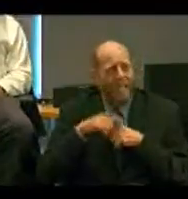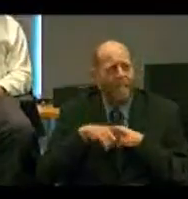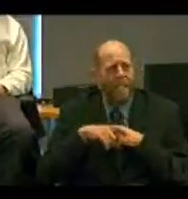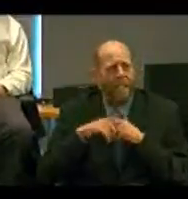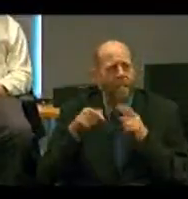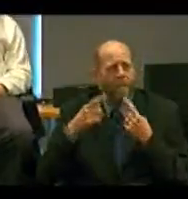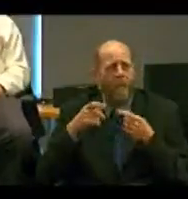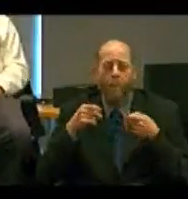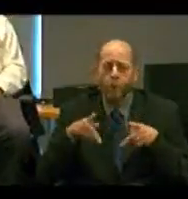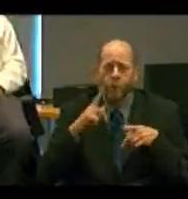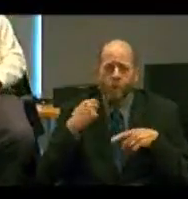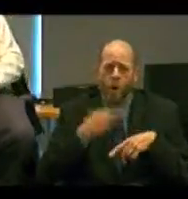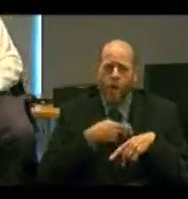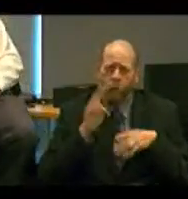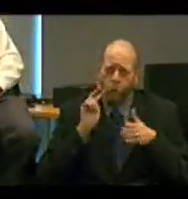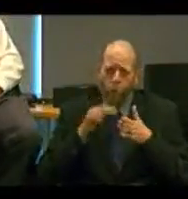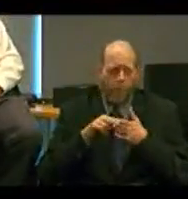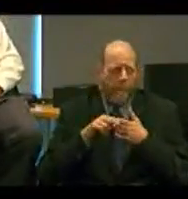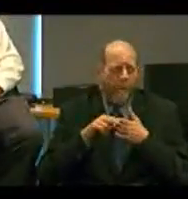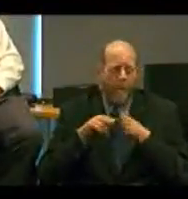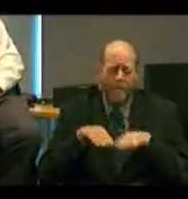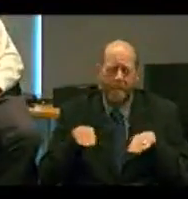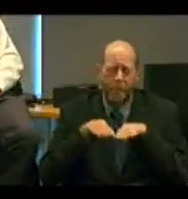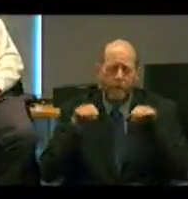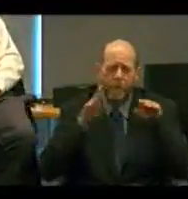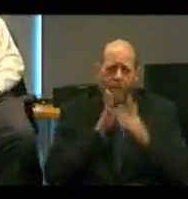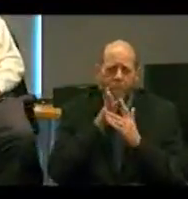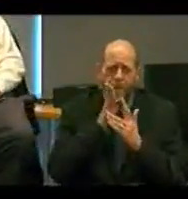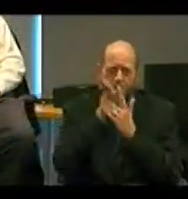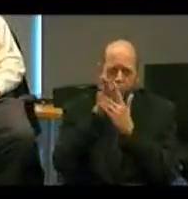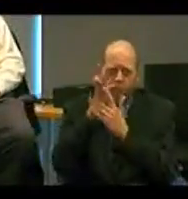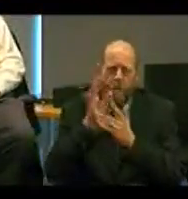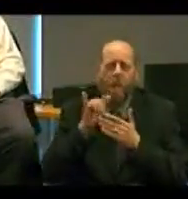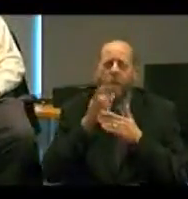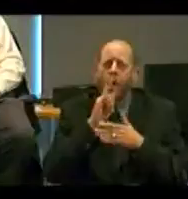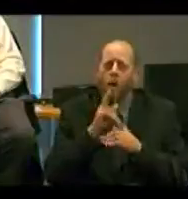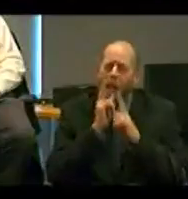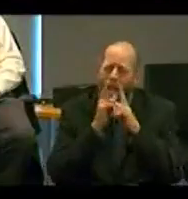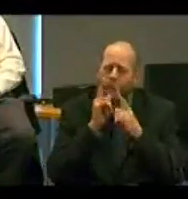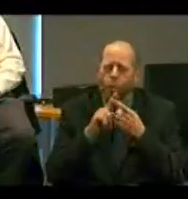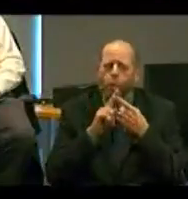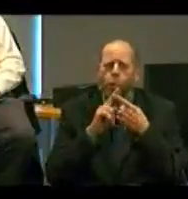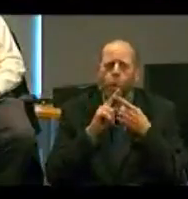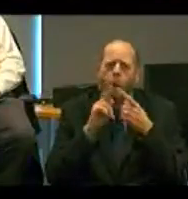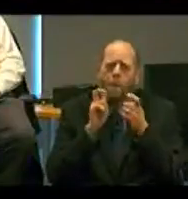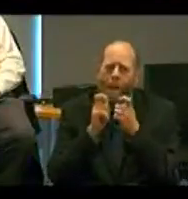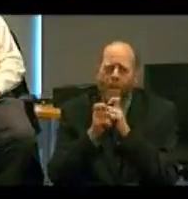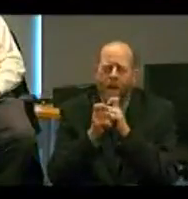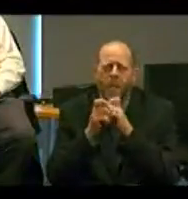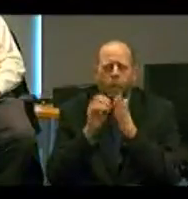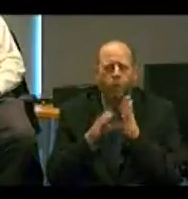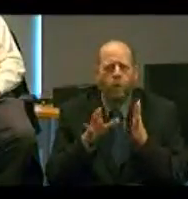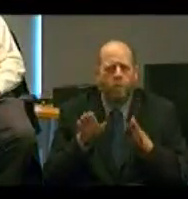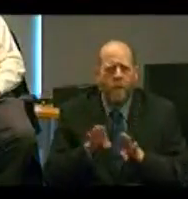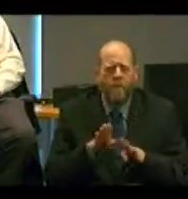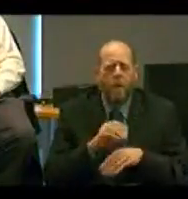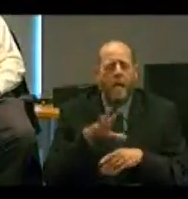been opportunities for us to look at tiers of intervention that are aimed to modify student behavior